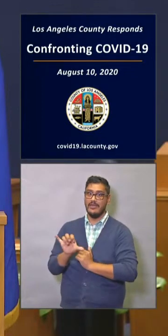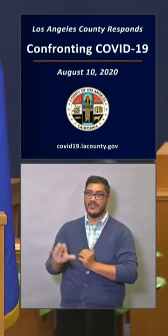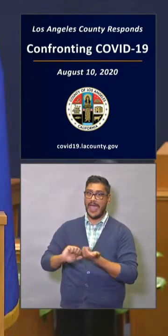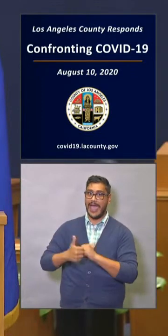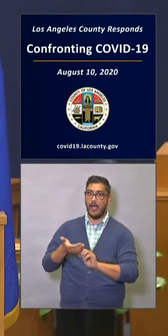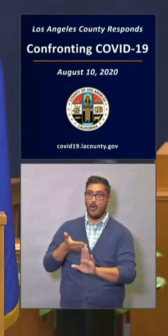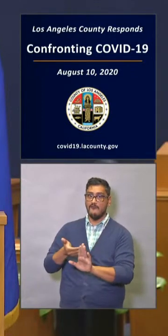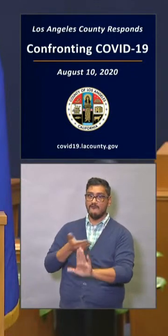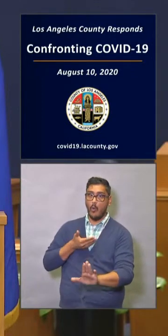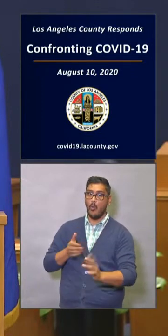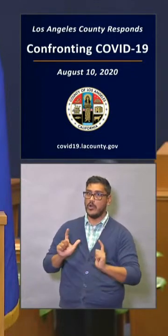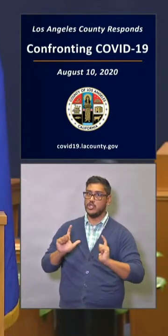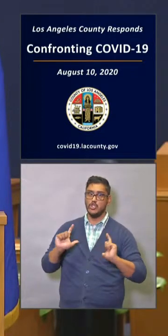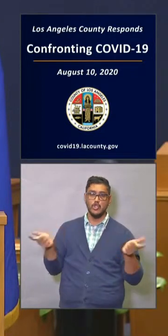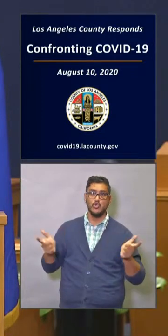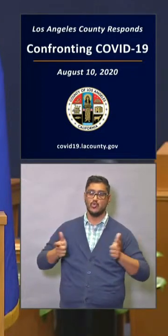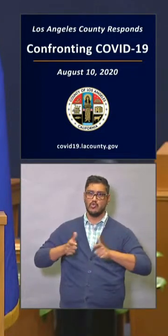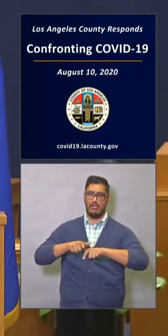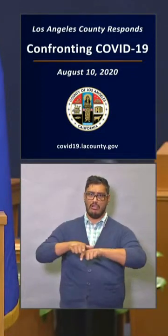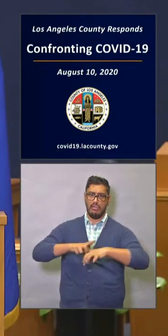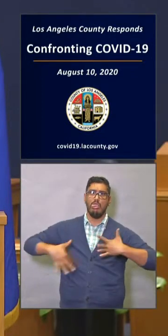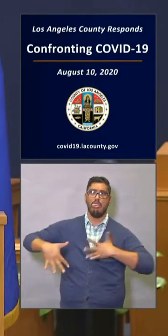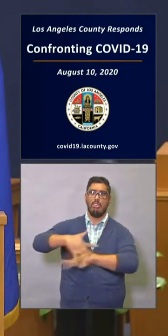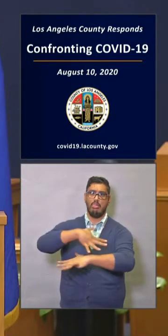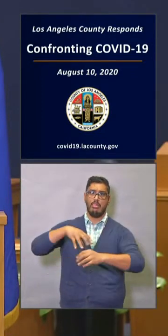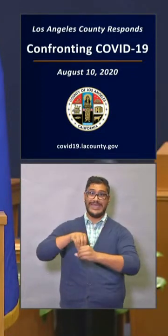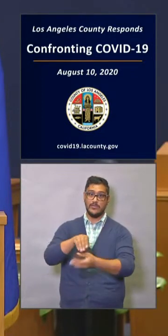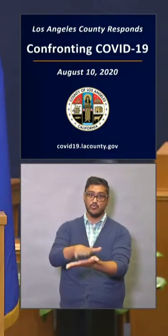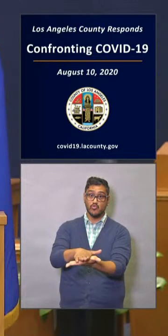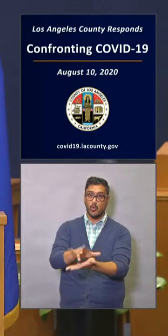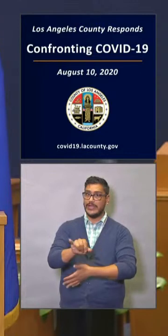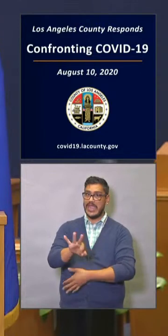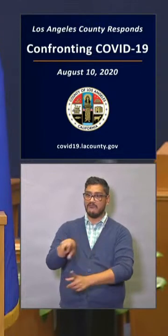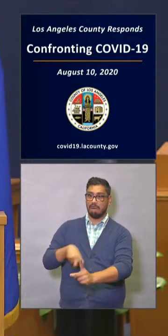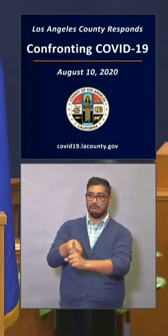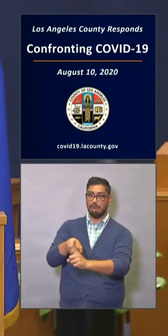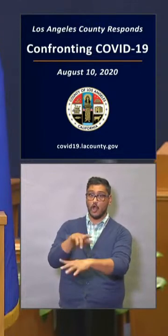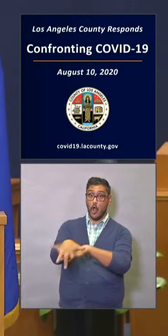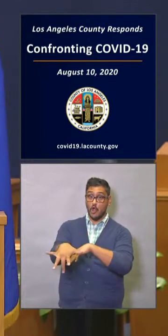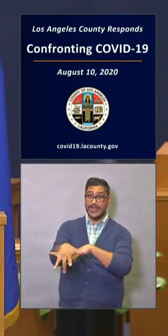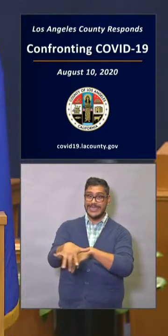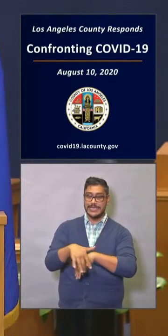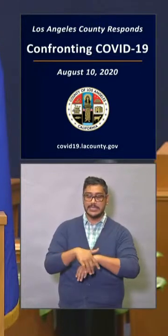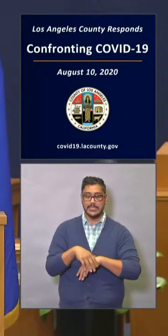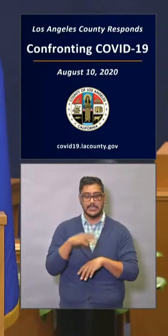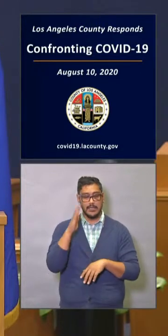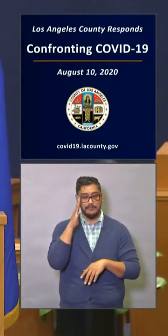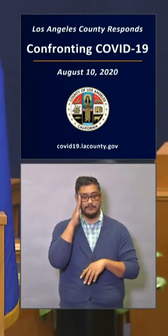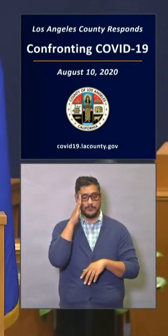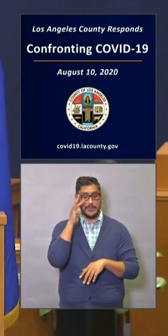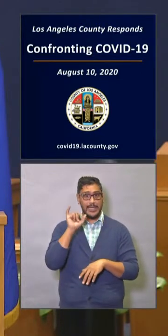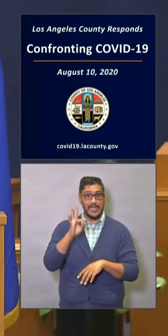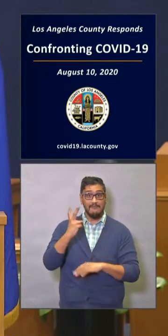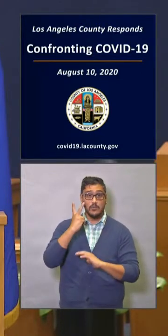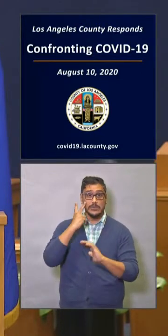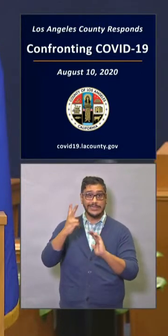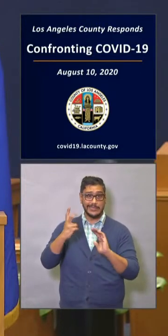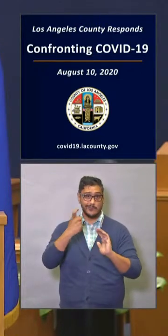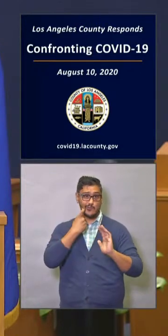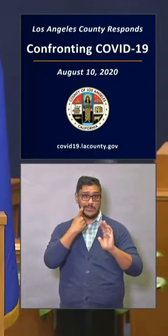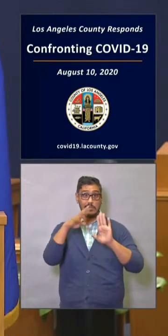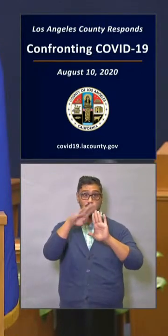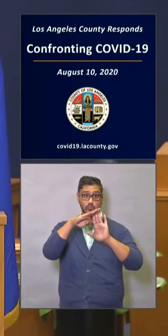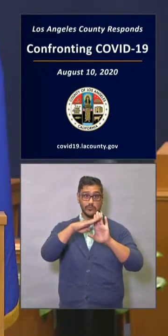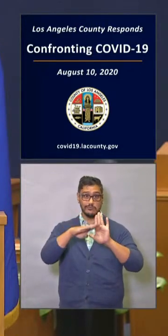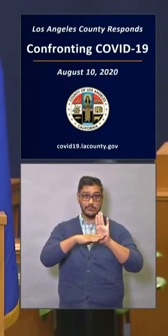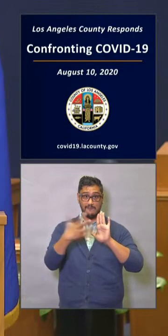avoid a large outbreak in any school setting if we can get in early. We have, if you look at our protocols that have already